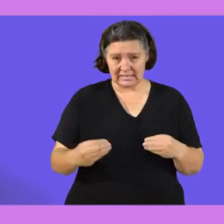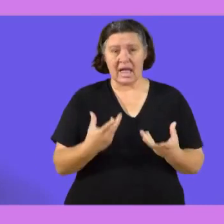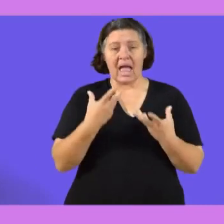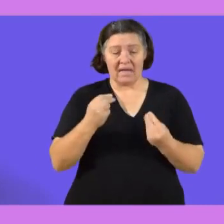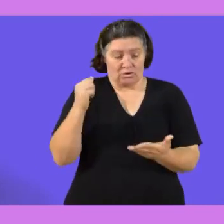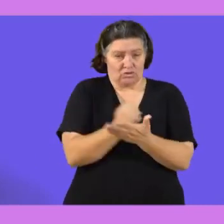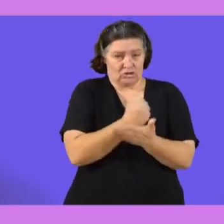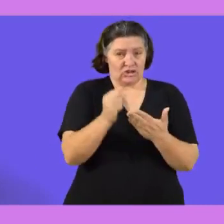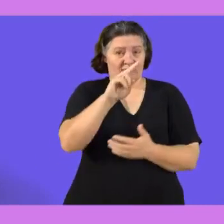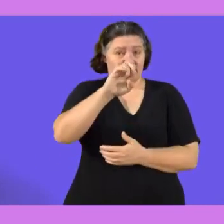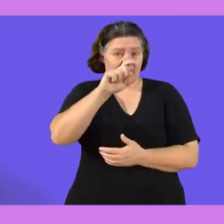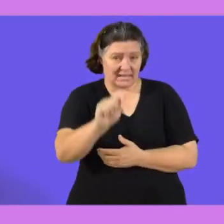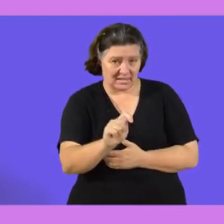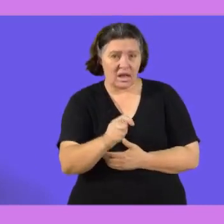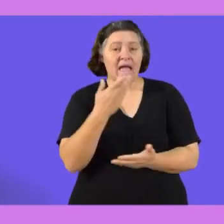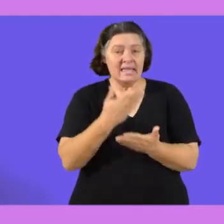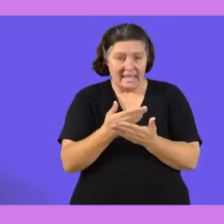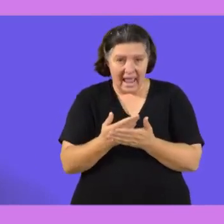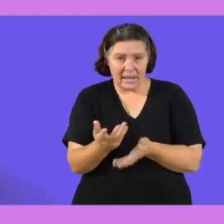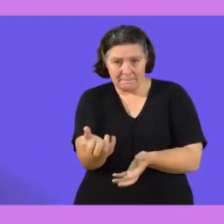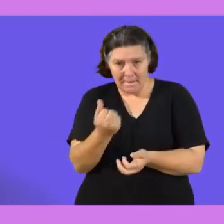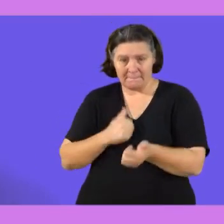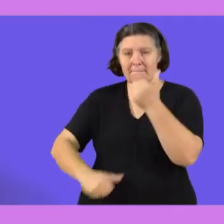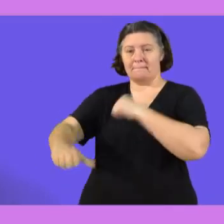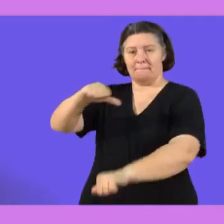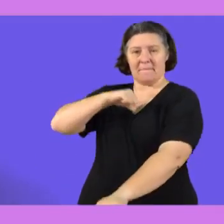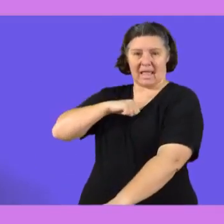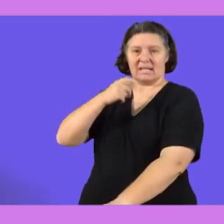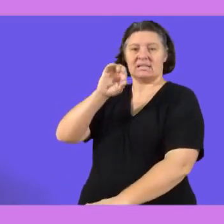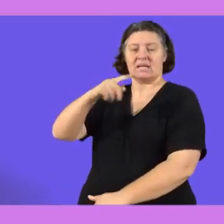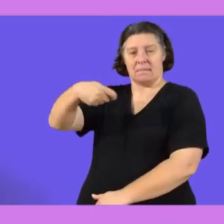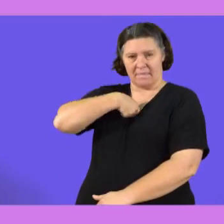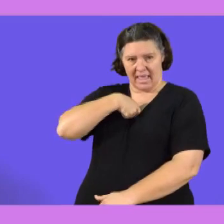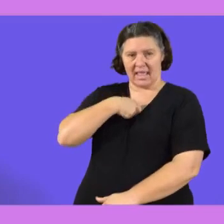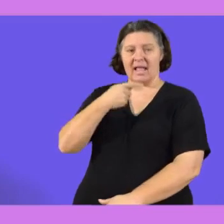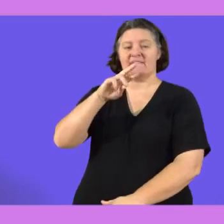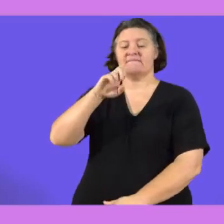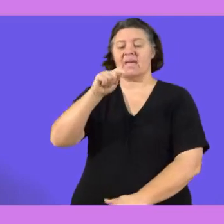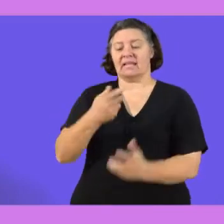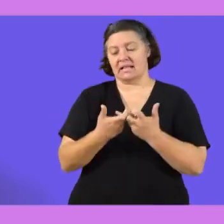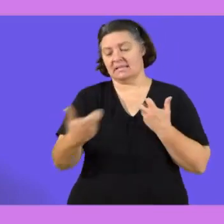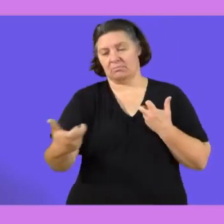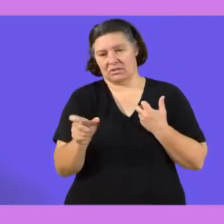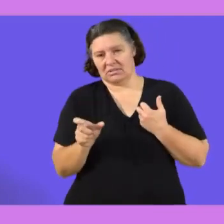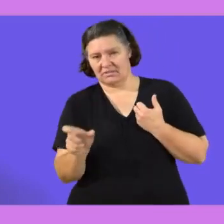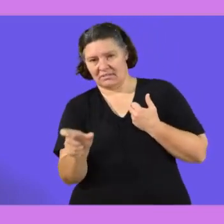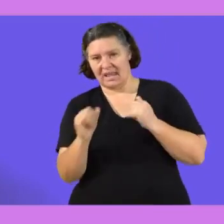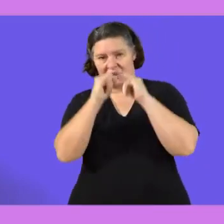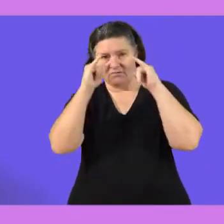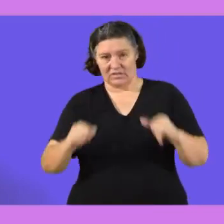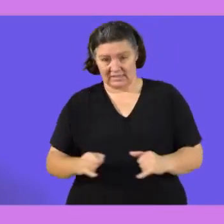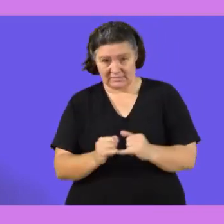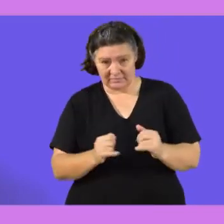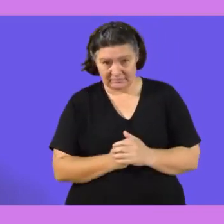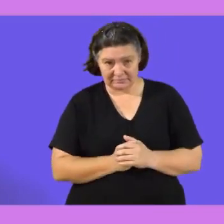order for businesses that have registered for VAT to be able to collect VAT back from the government, VAT is listed